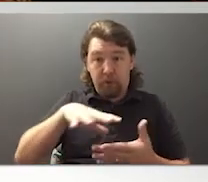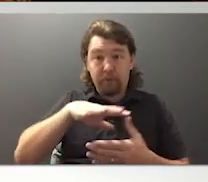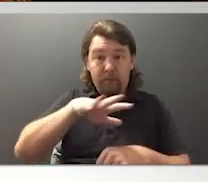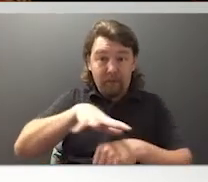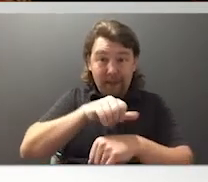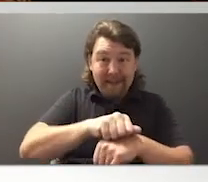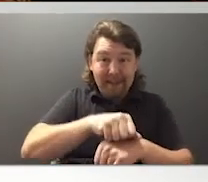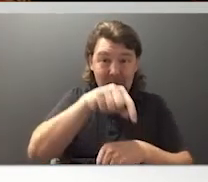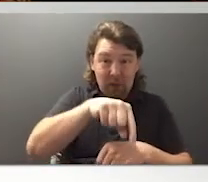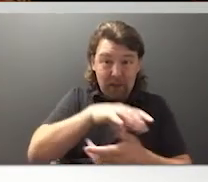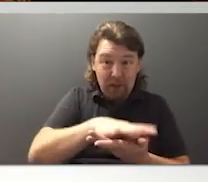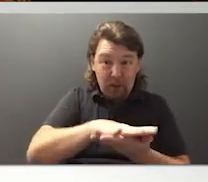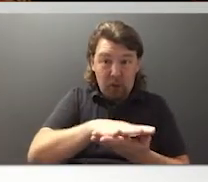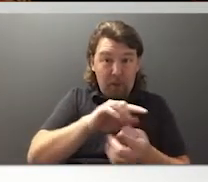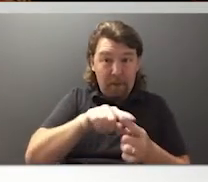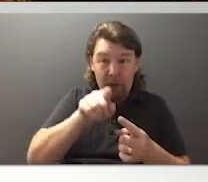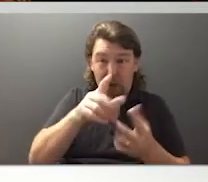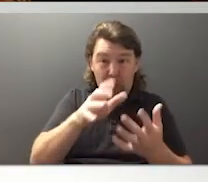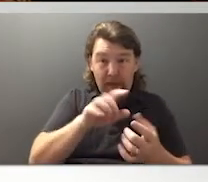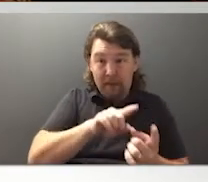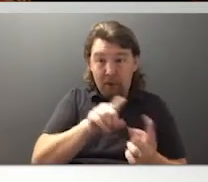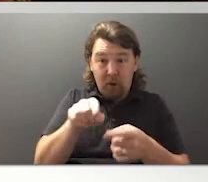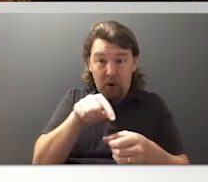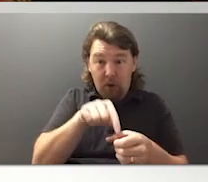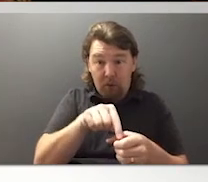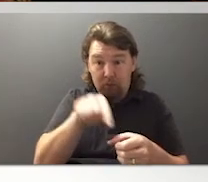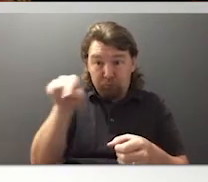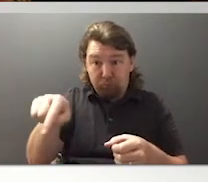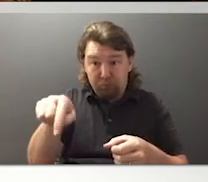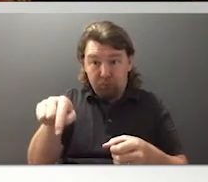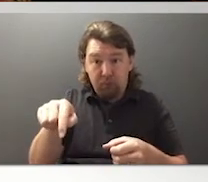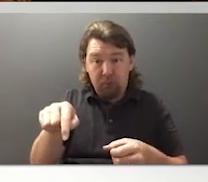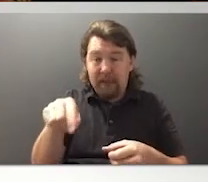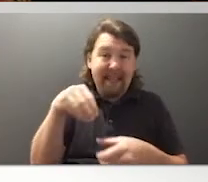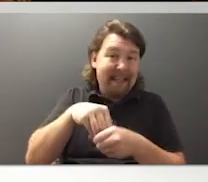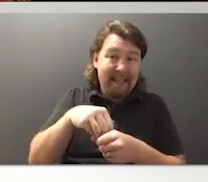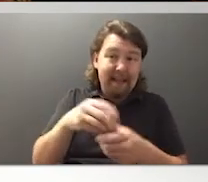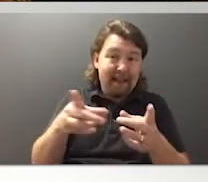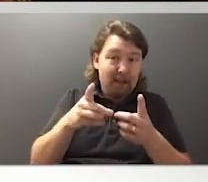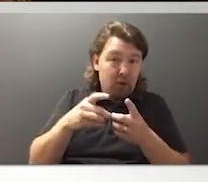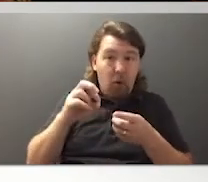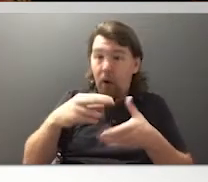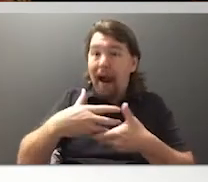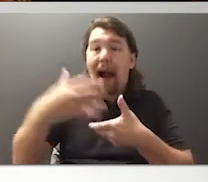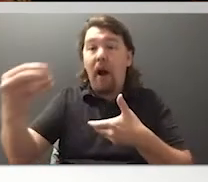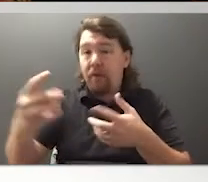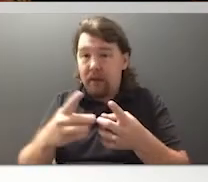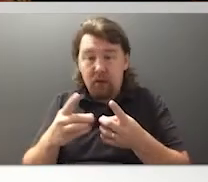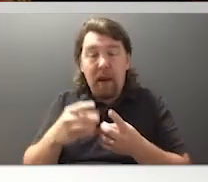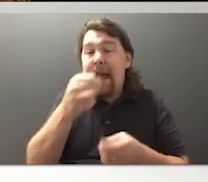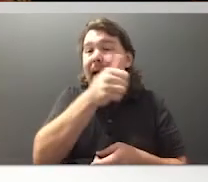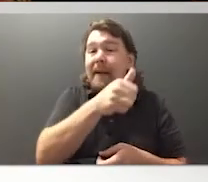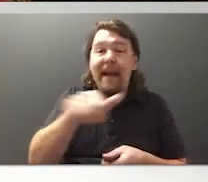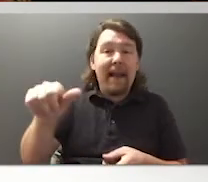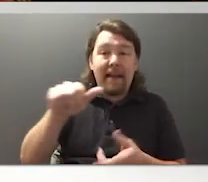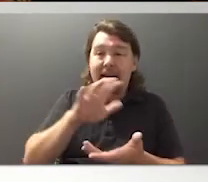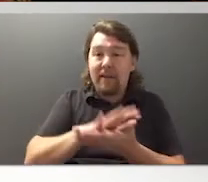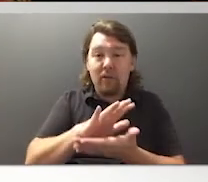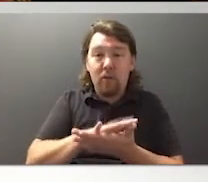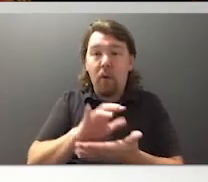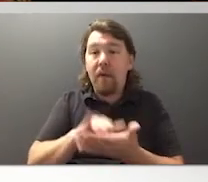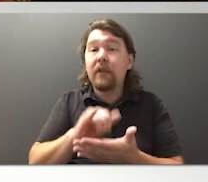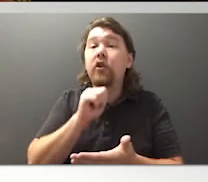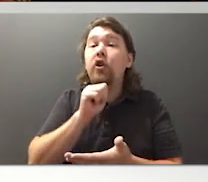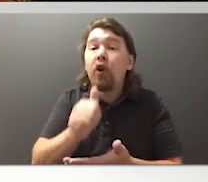district or outside of the district, or just, okay, in or out, any school outside of your assigned